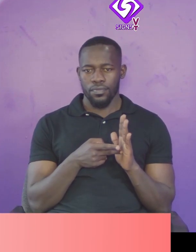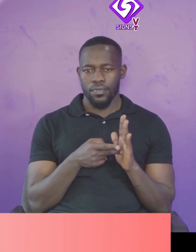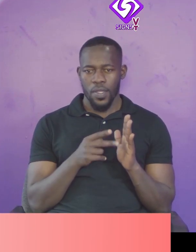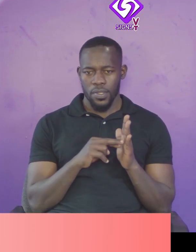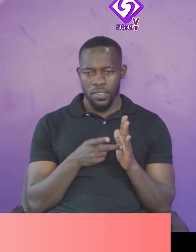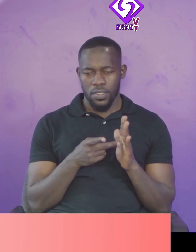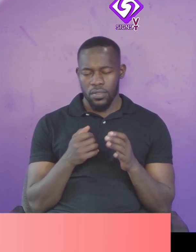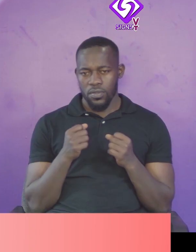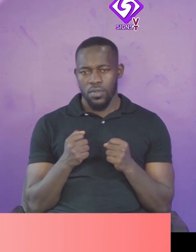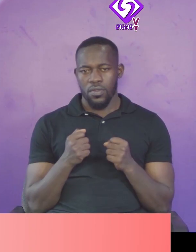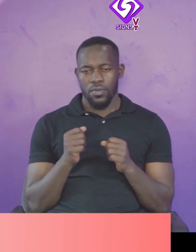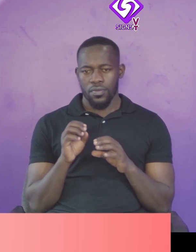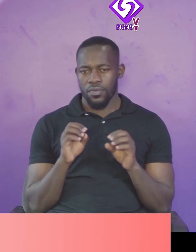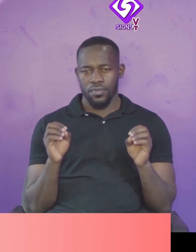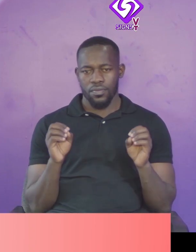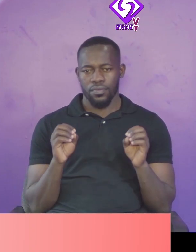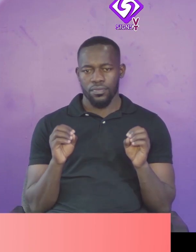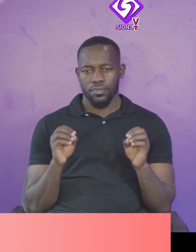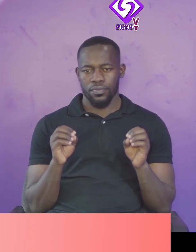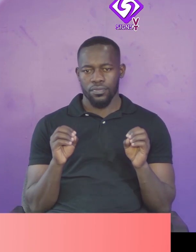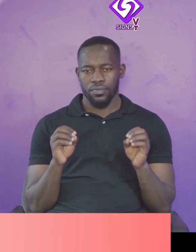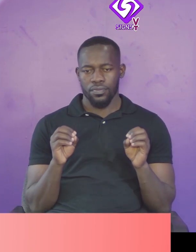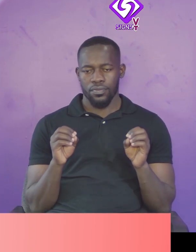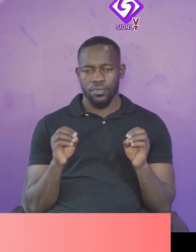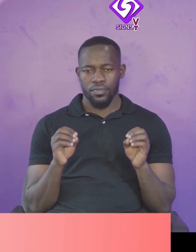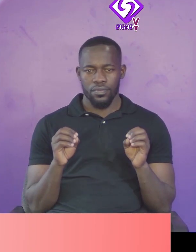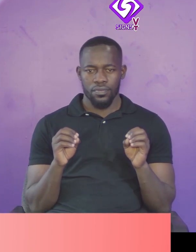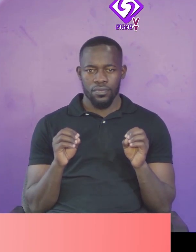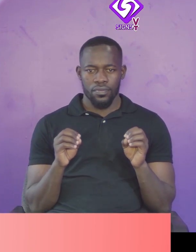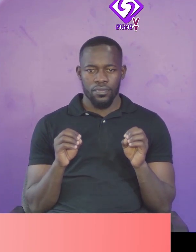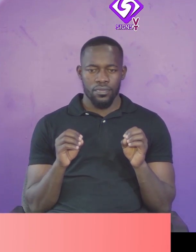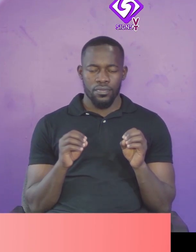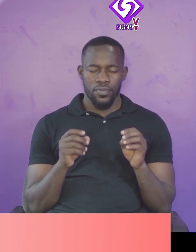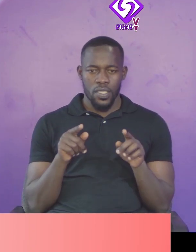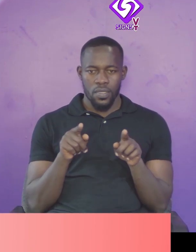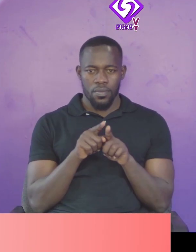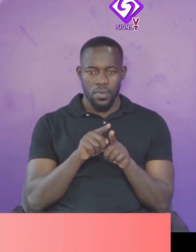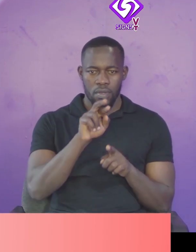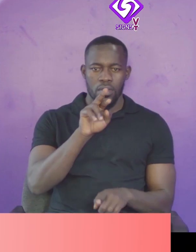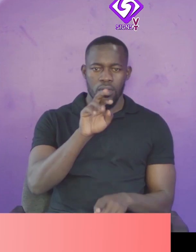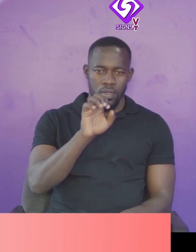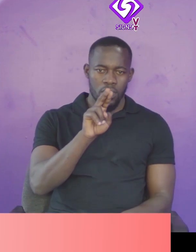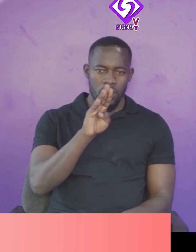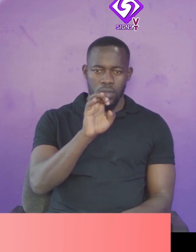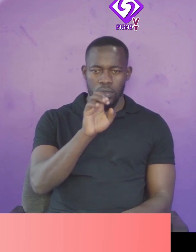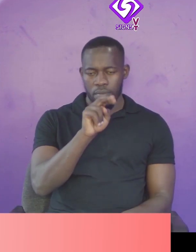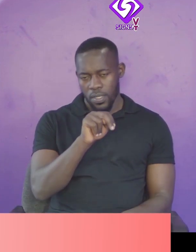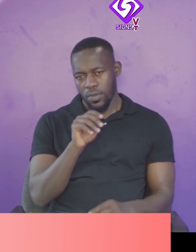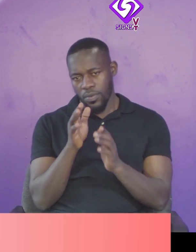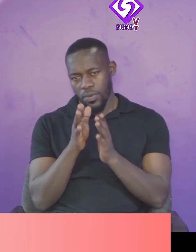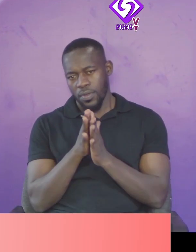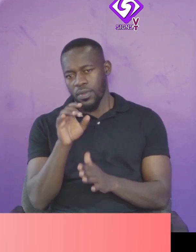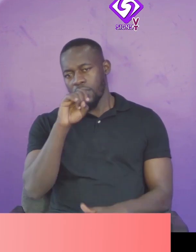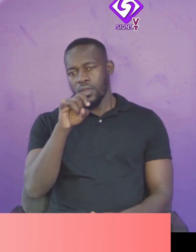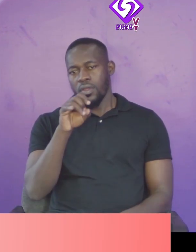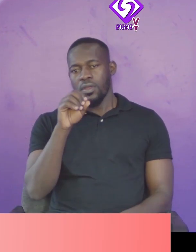physicality usually turns down, especially if he is a defender. Yeah. Also, when you look at Ruben Dias and Josko Gvardiol, their chemistry has